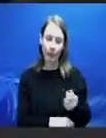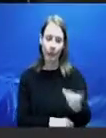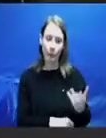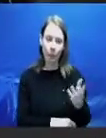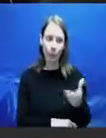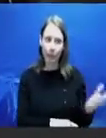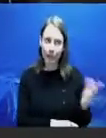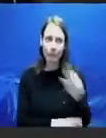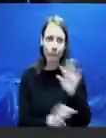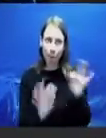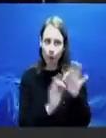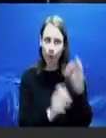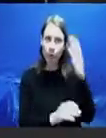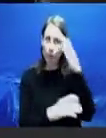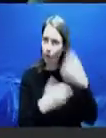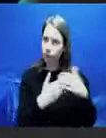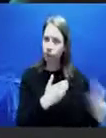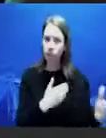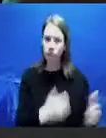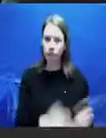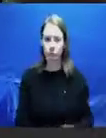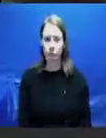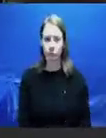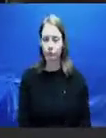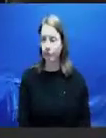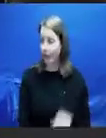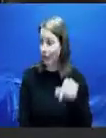understand. This is our 3rd transformation called